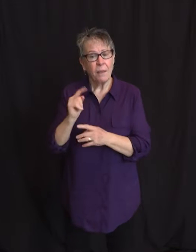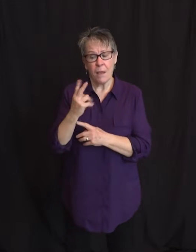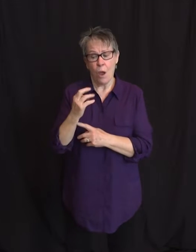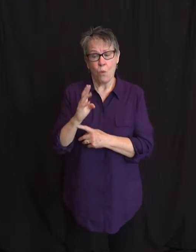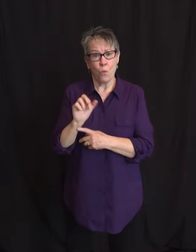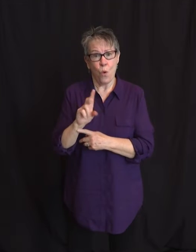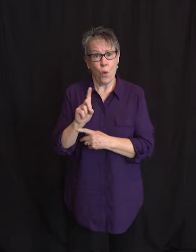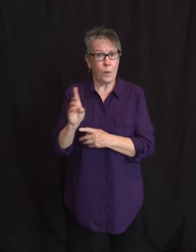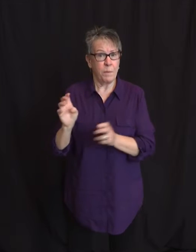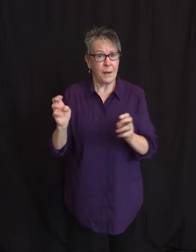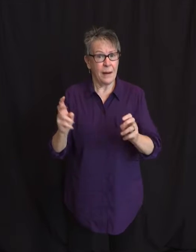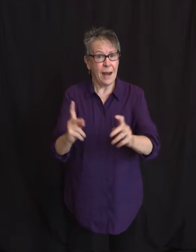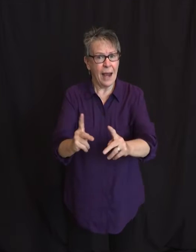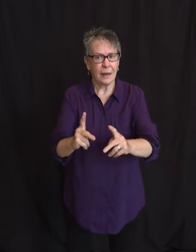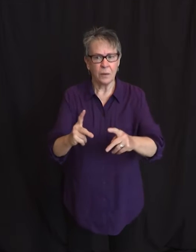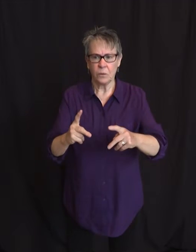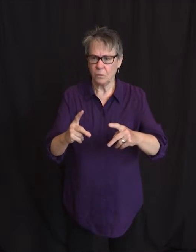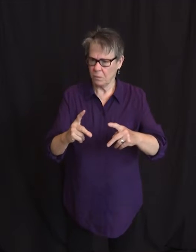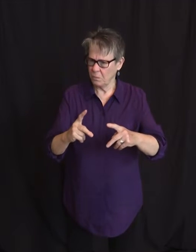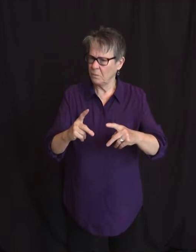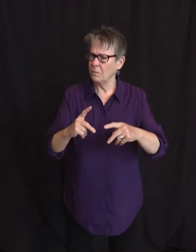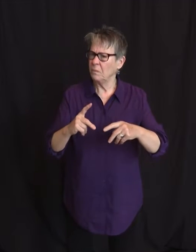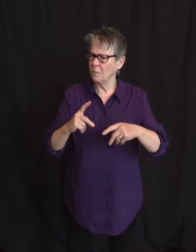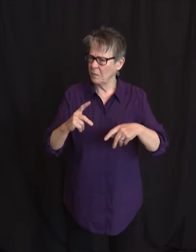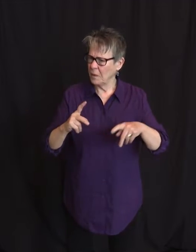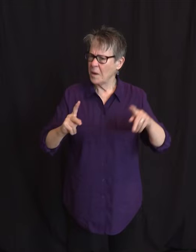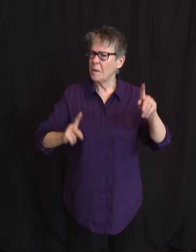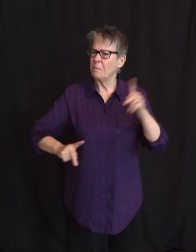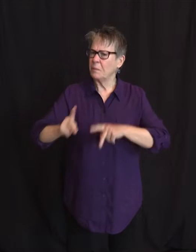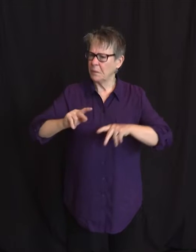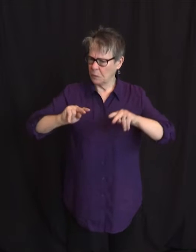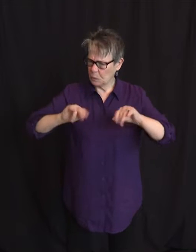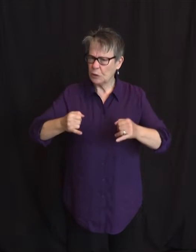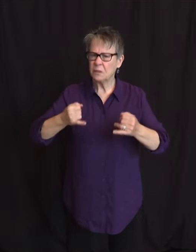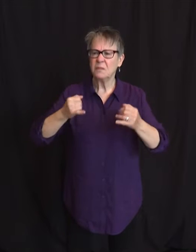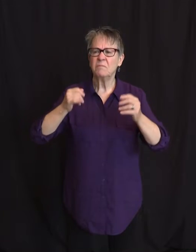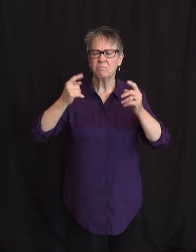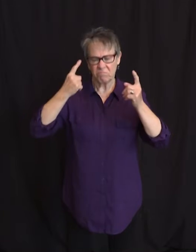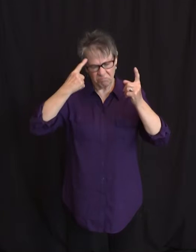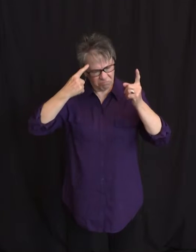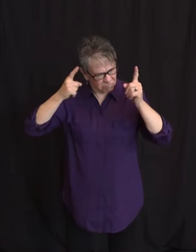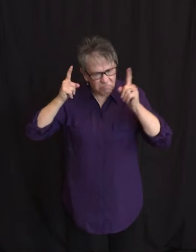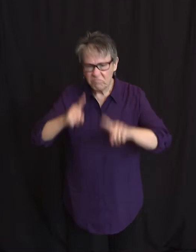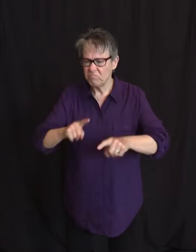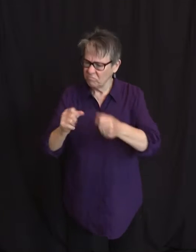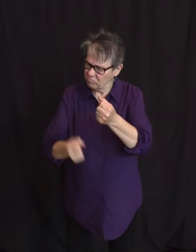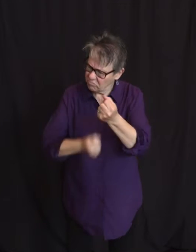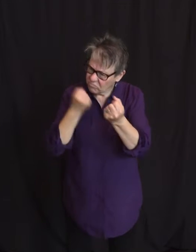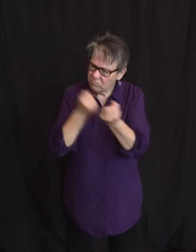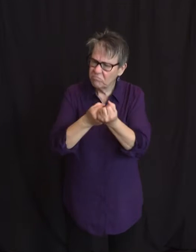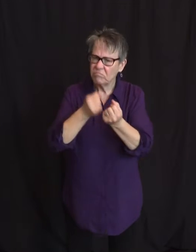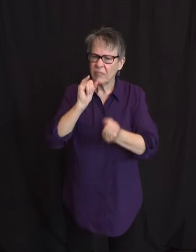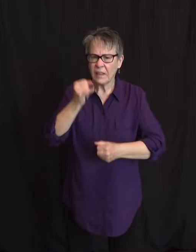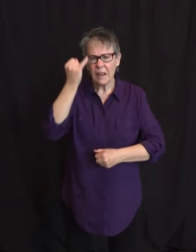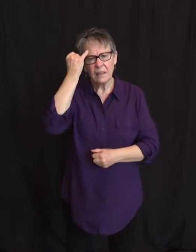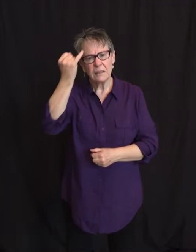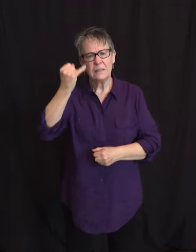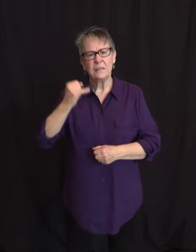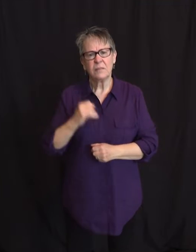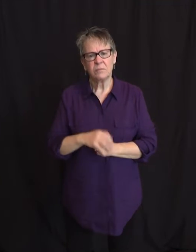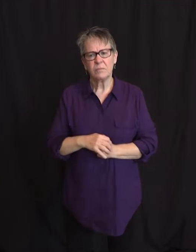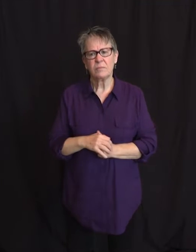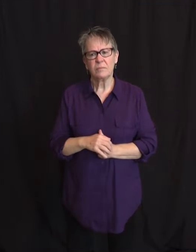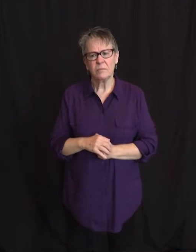sentiment of the people of New Jersey. In a very short period of time, our people in New